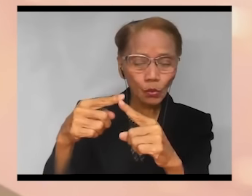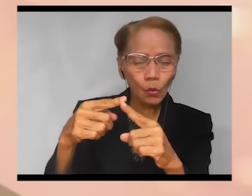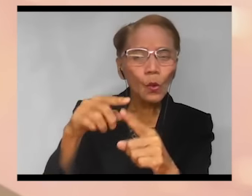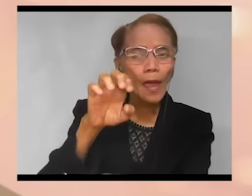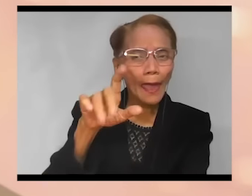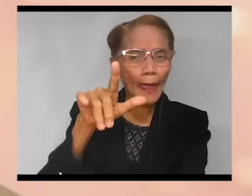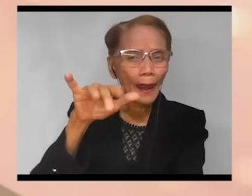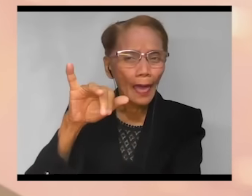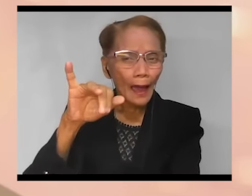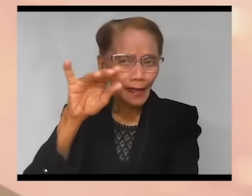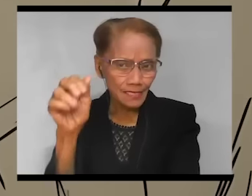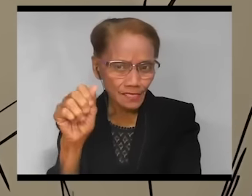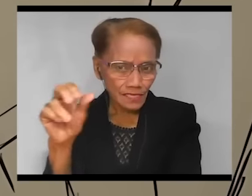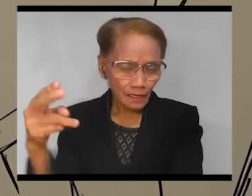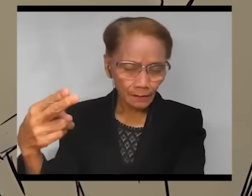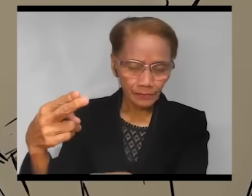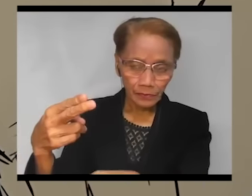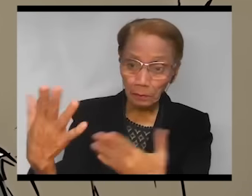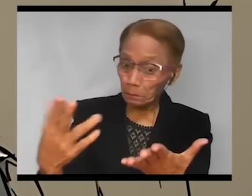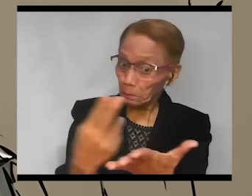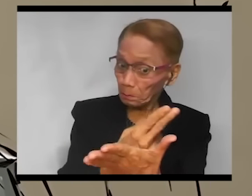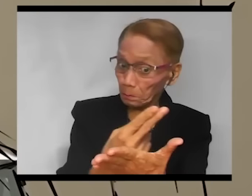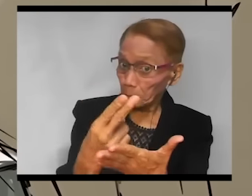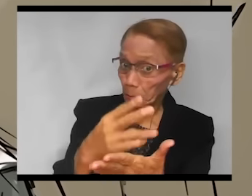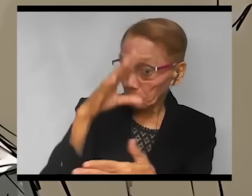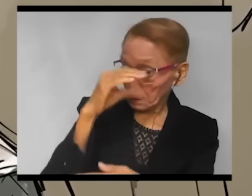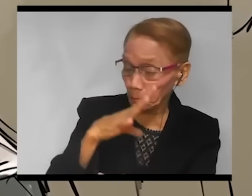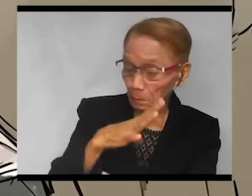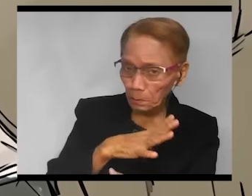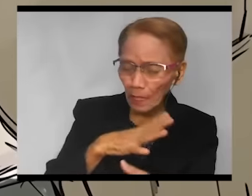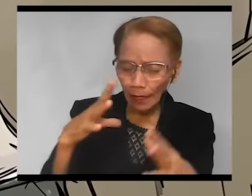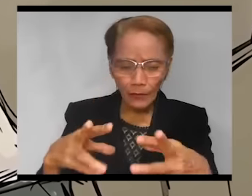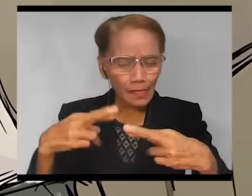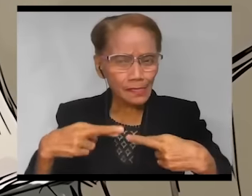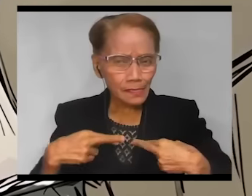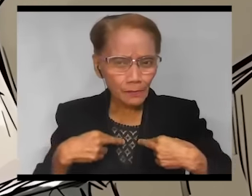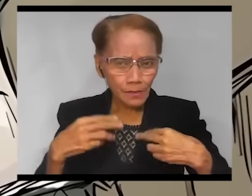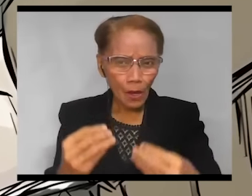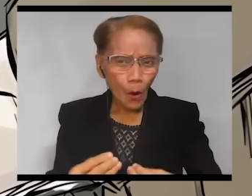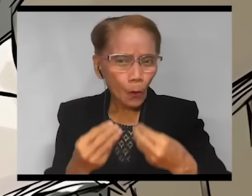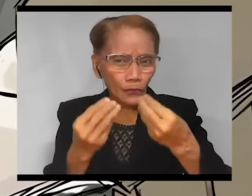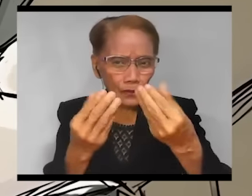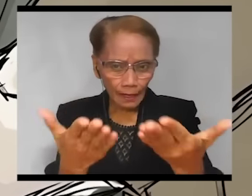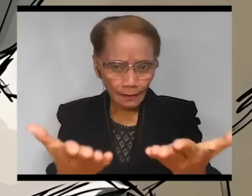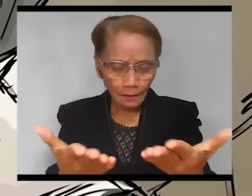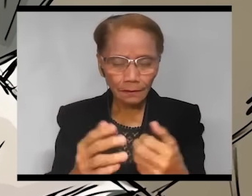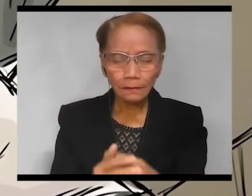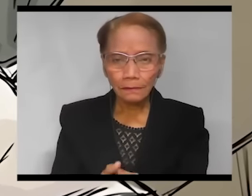to Elijah, as a holy man receives offerings,